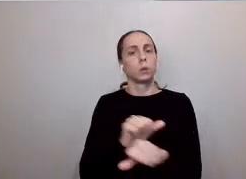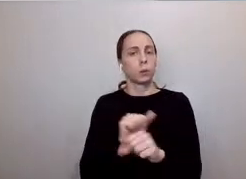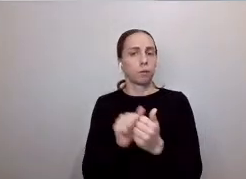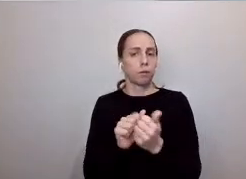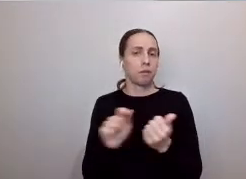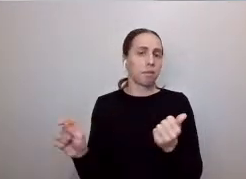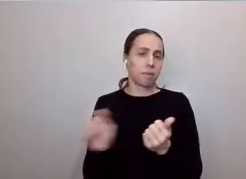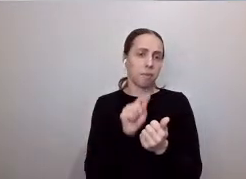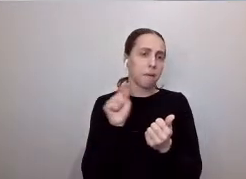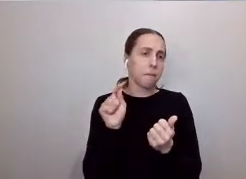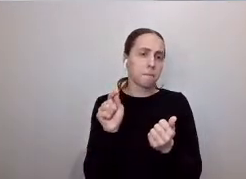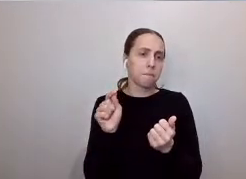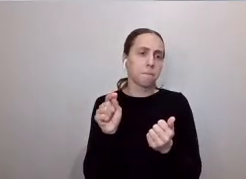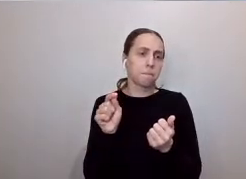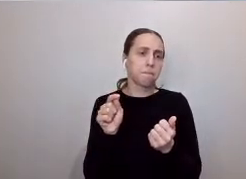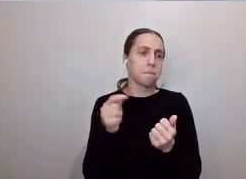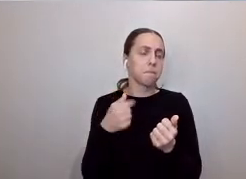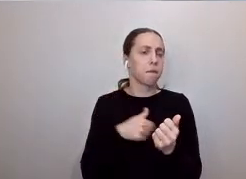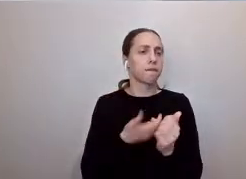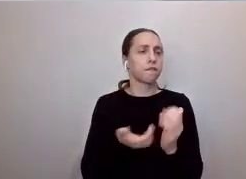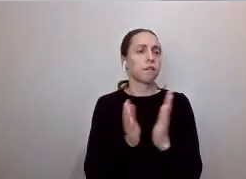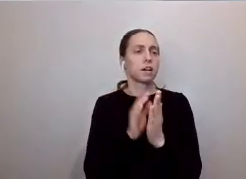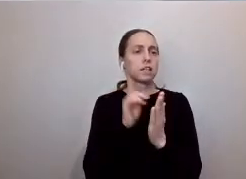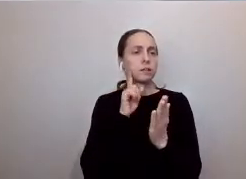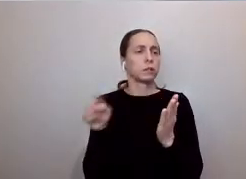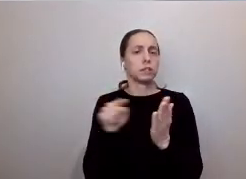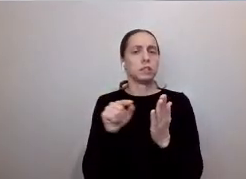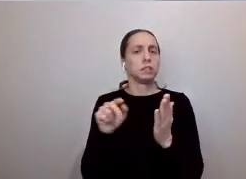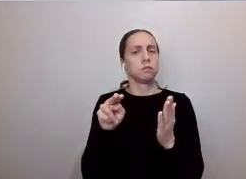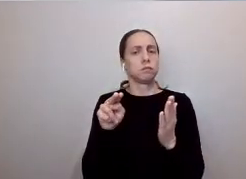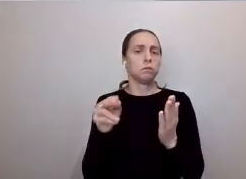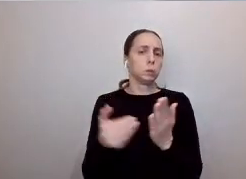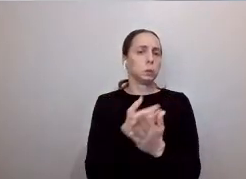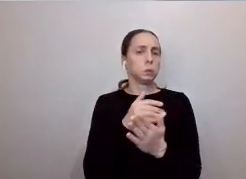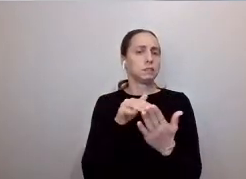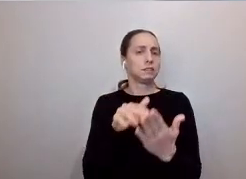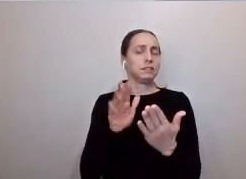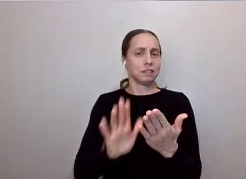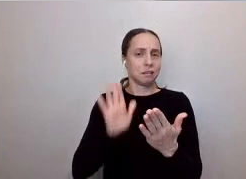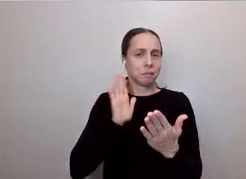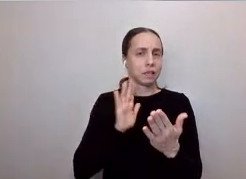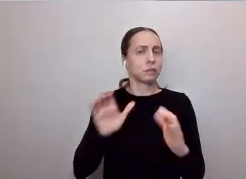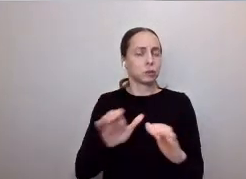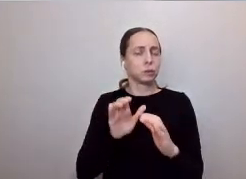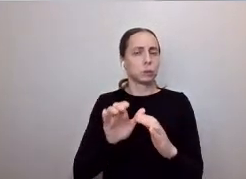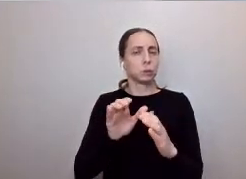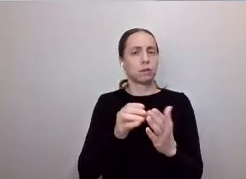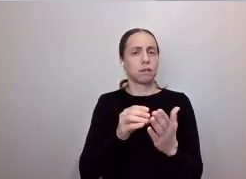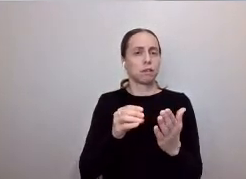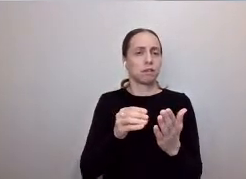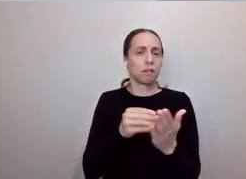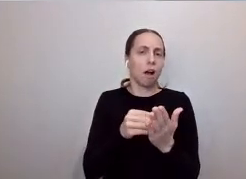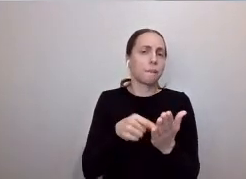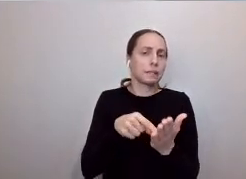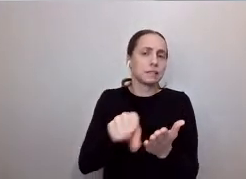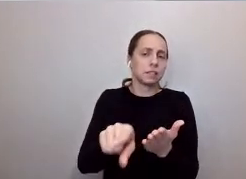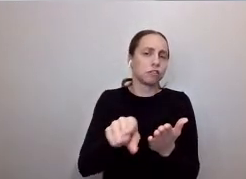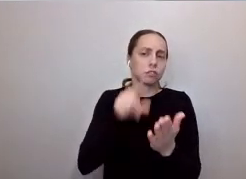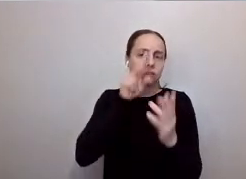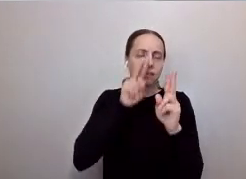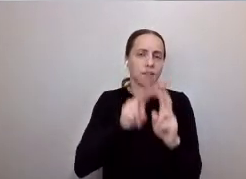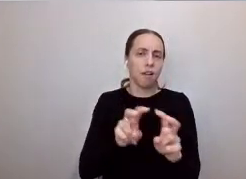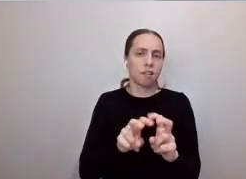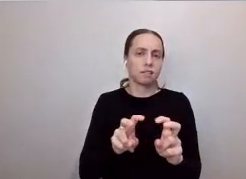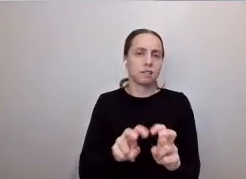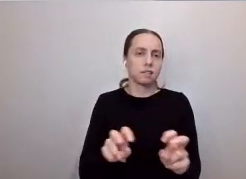We've asked for these studies in the past to do a compensation analysis and to go through